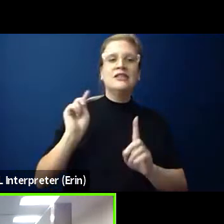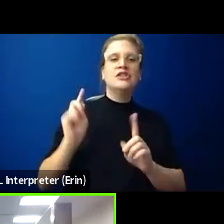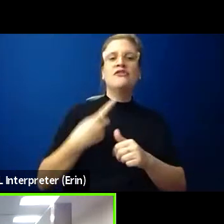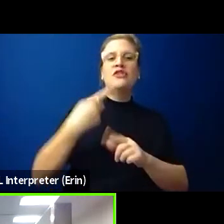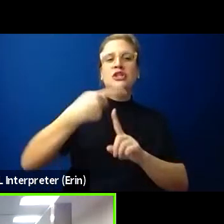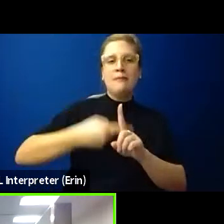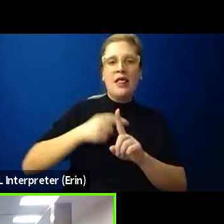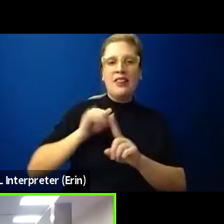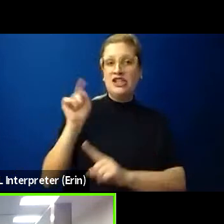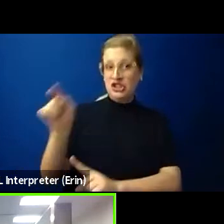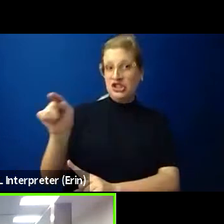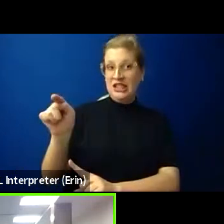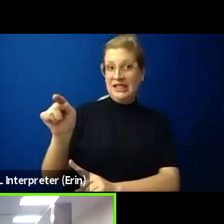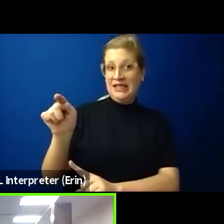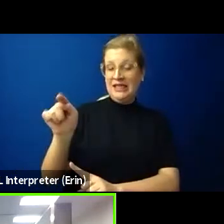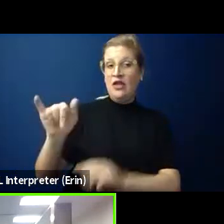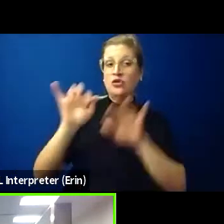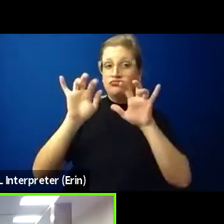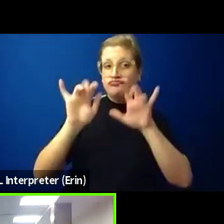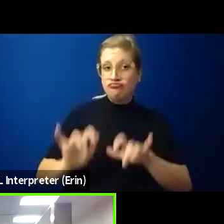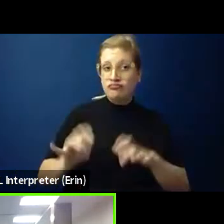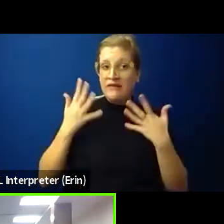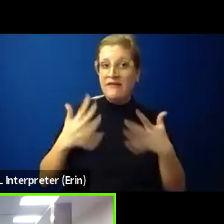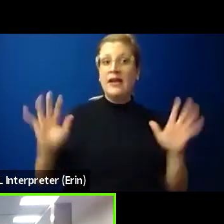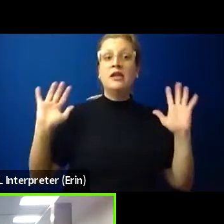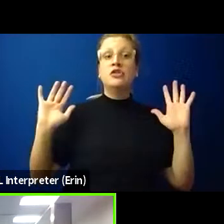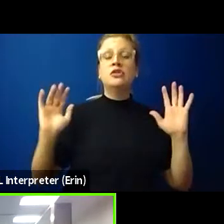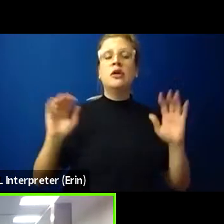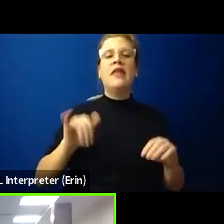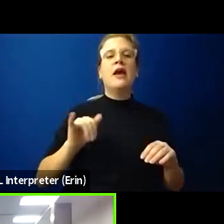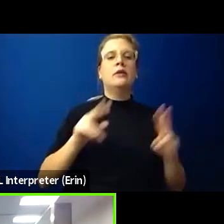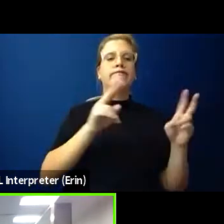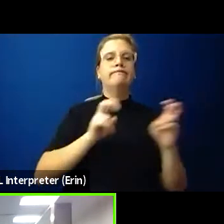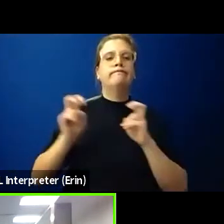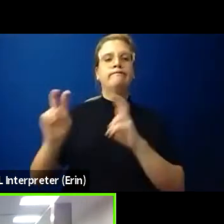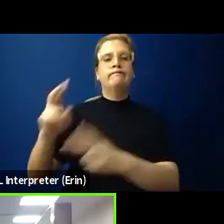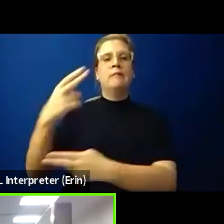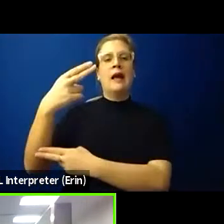that she has finished those minutes. Again, they're hyperlinked to our agenda.